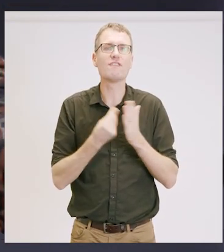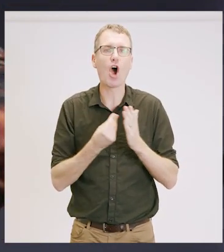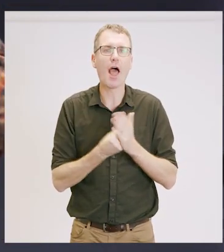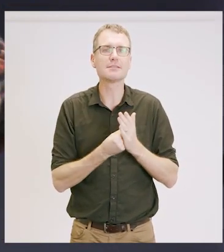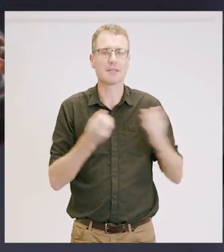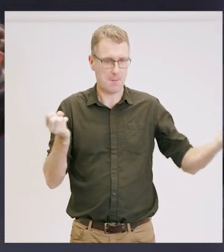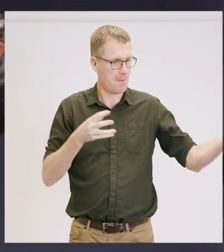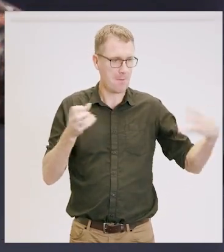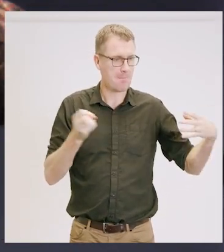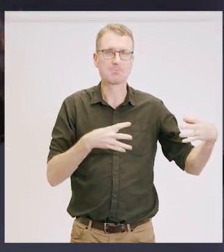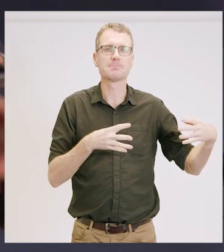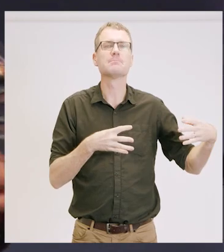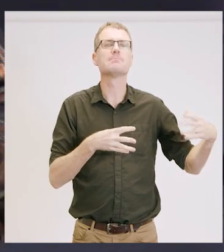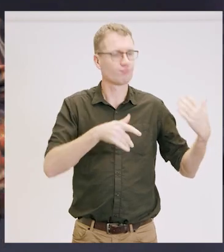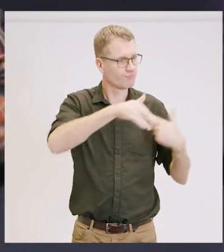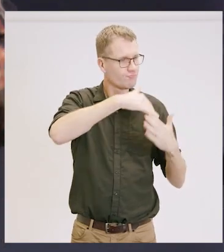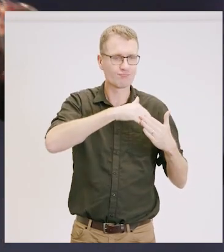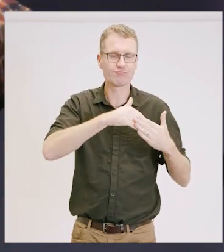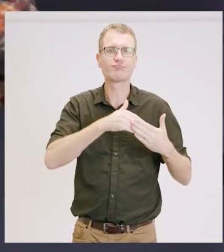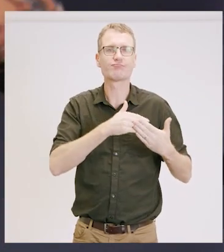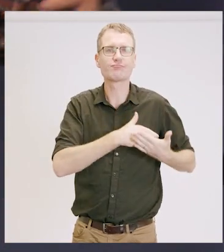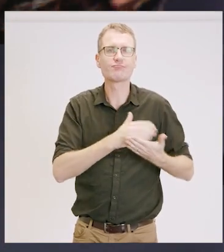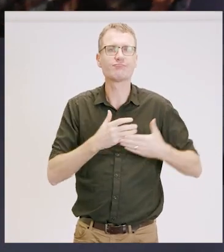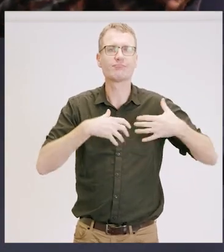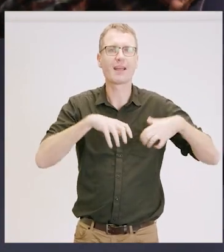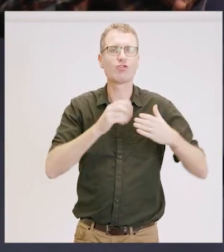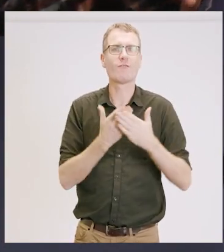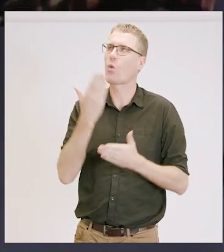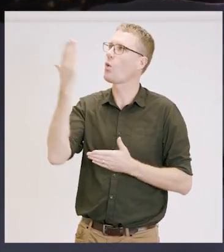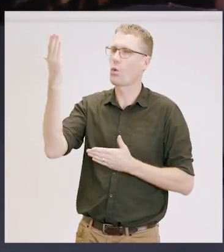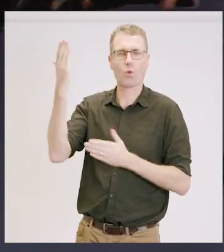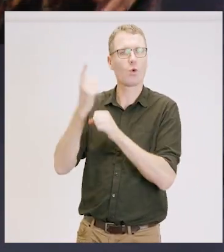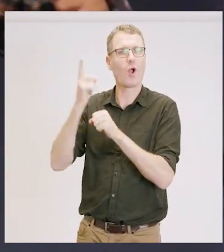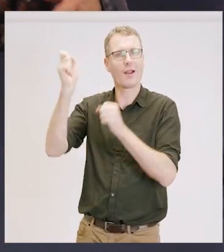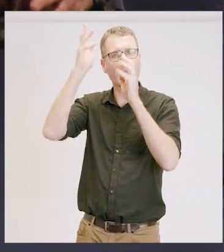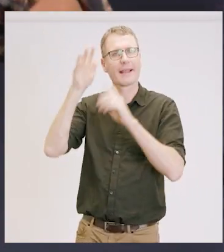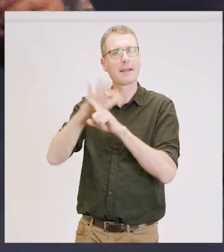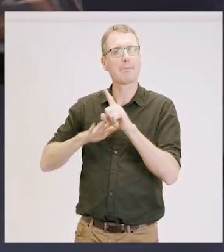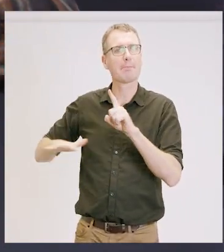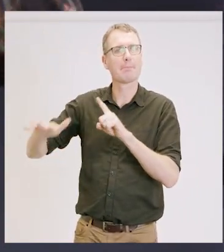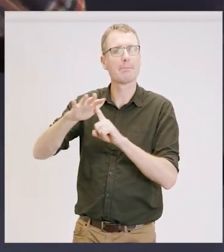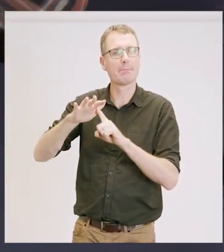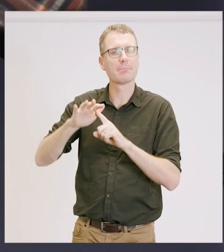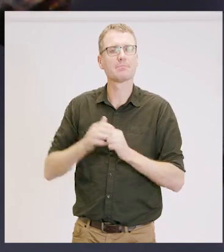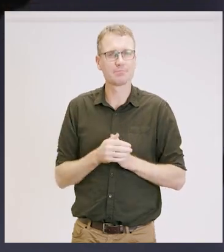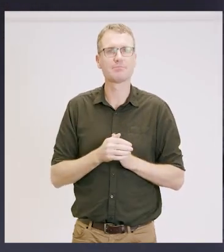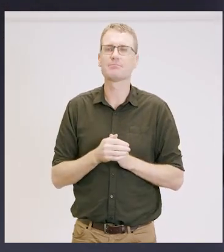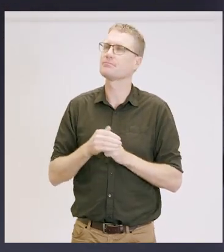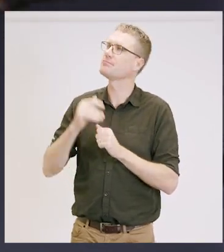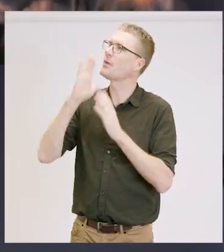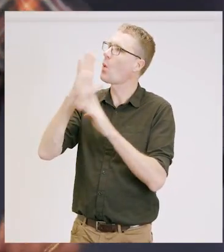family, we bring the gifts and talents and abilities and finances together and we say, let's pull this together and let's do